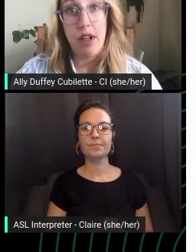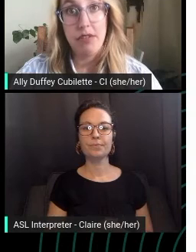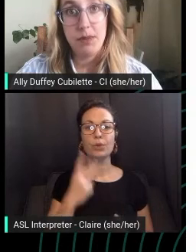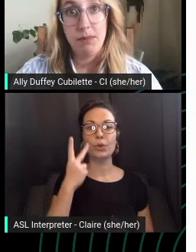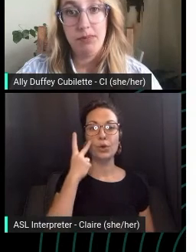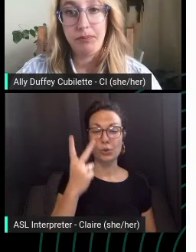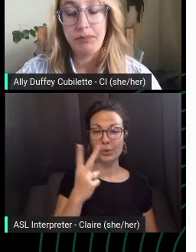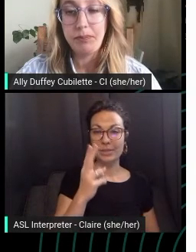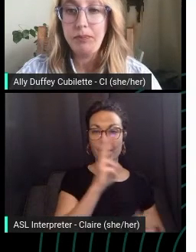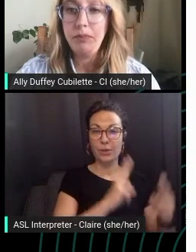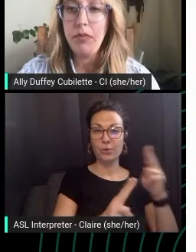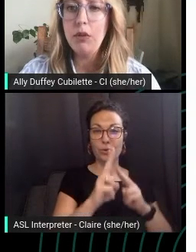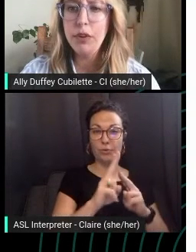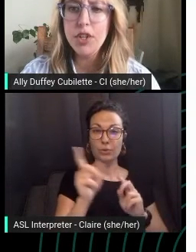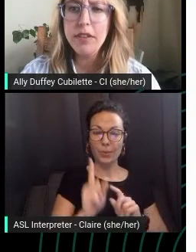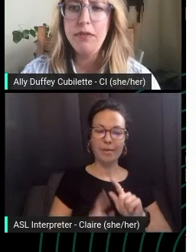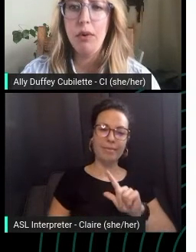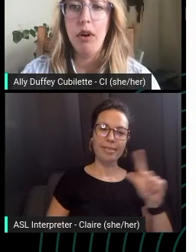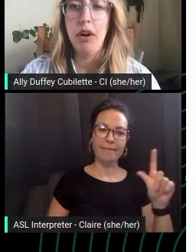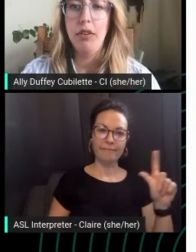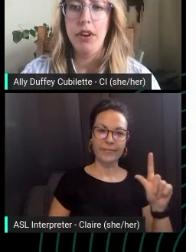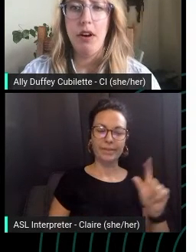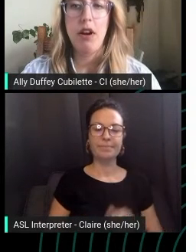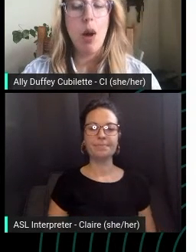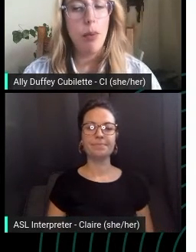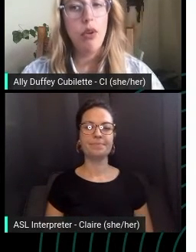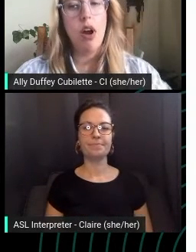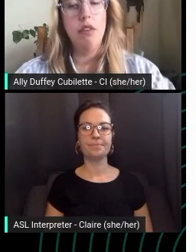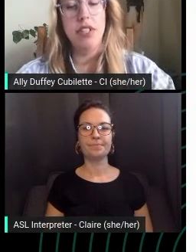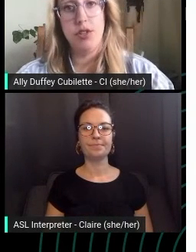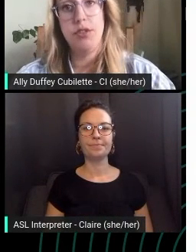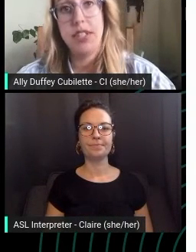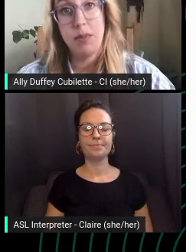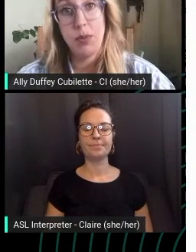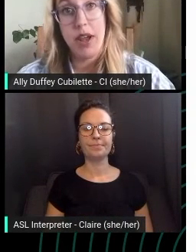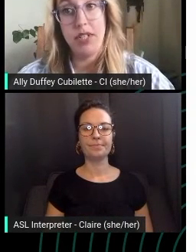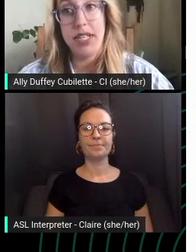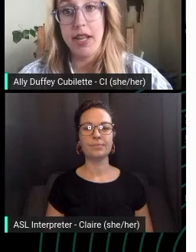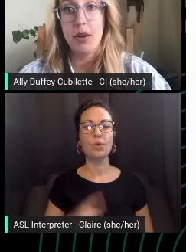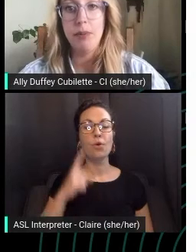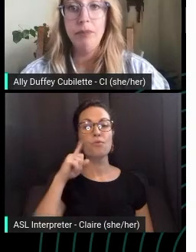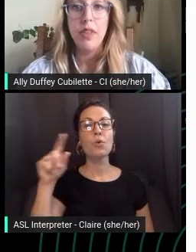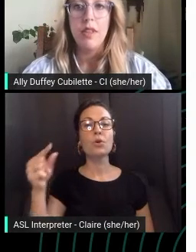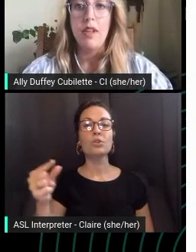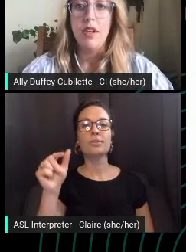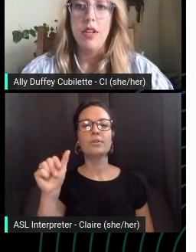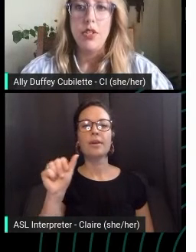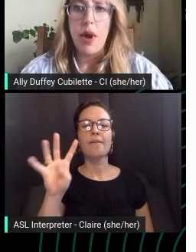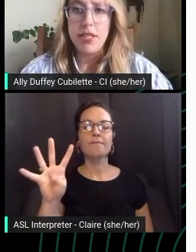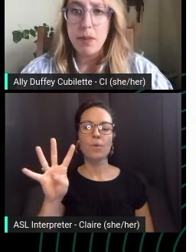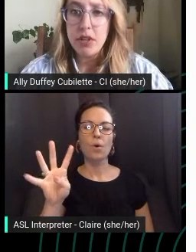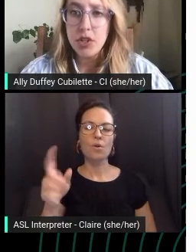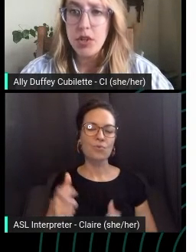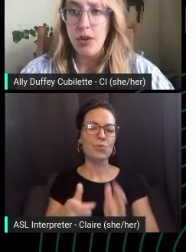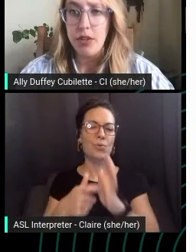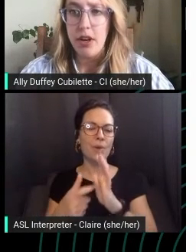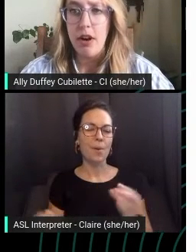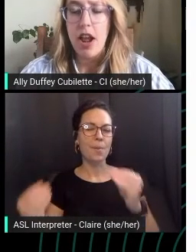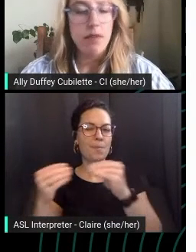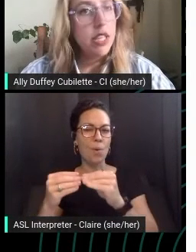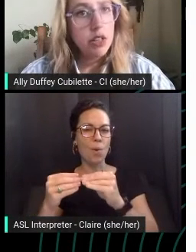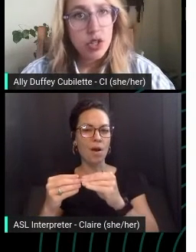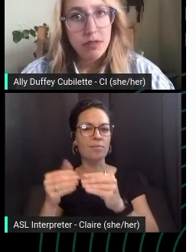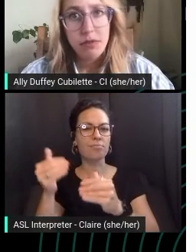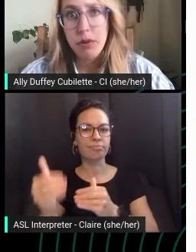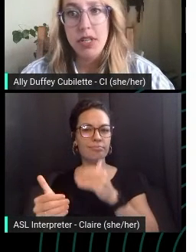on the left. For GA4, there are a couple of additional steps we have to take. So as I mentioned